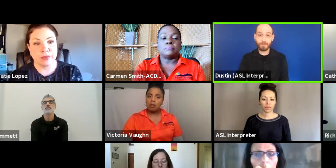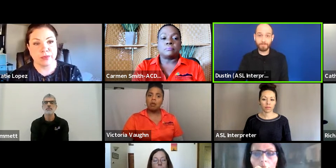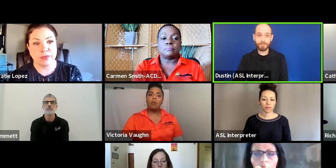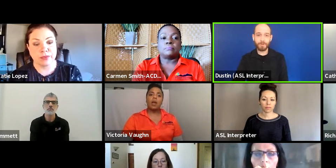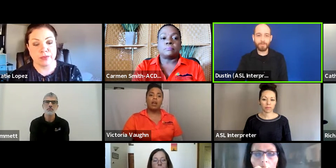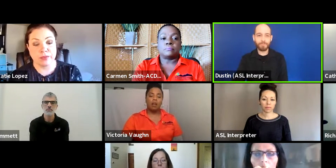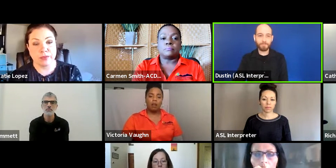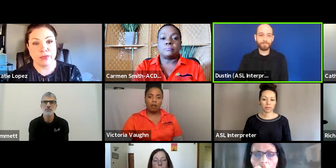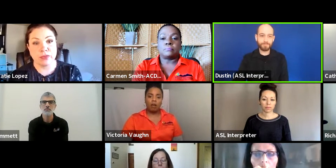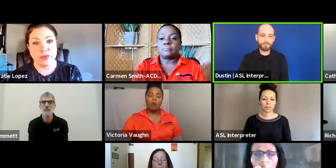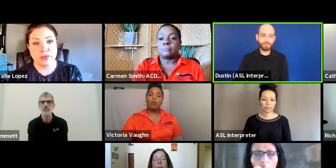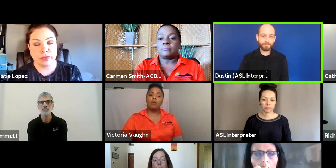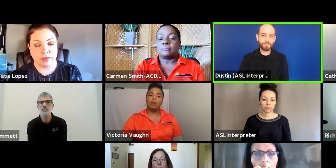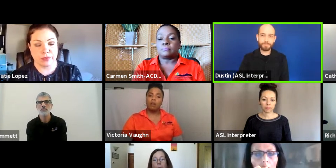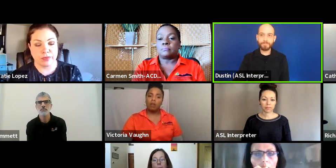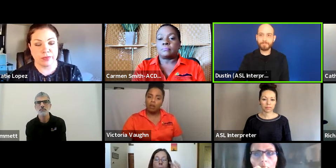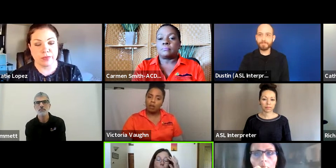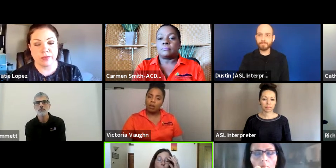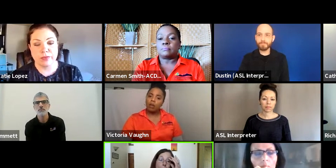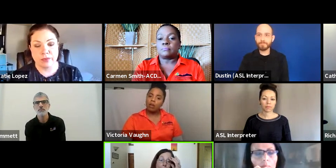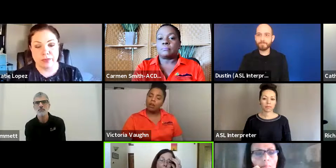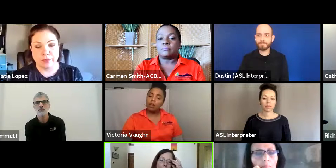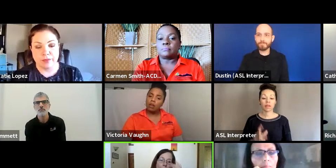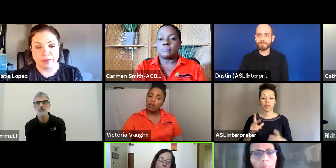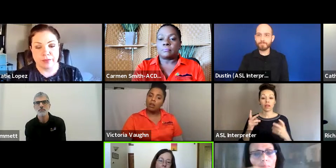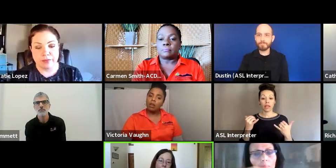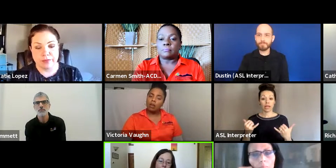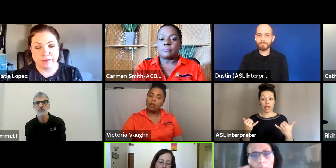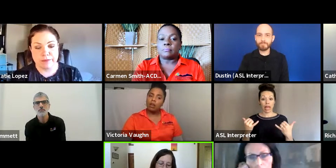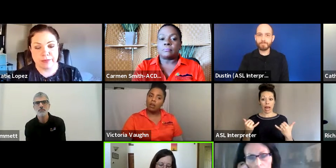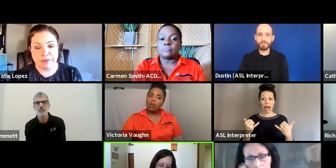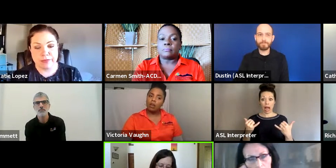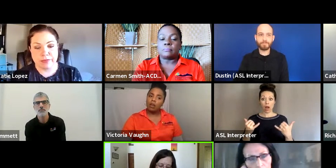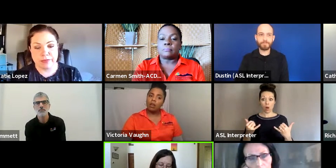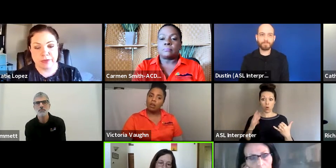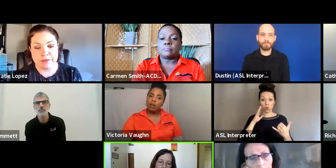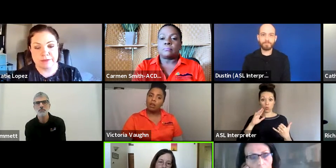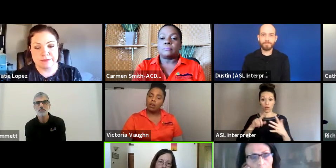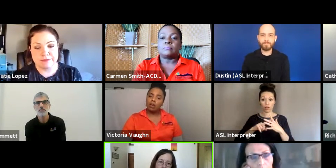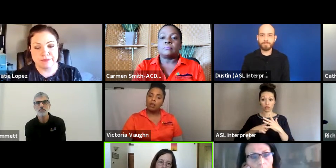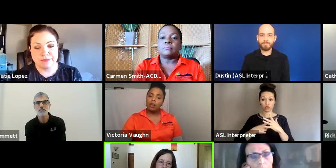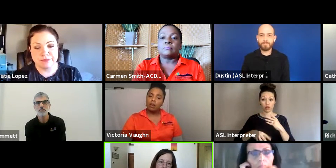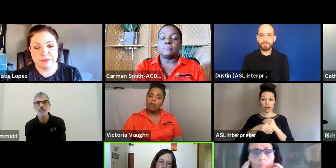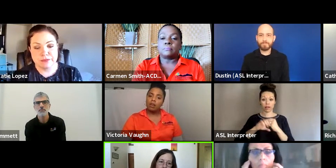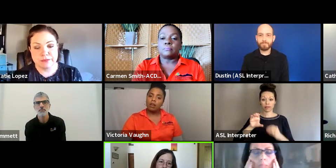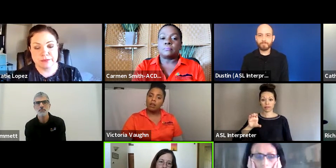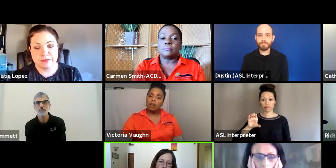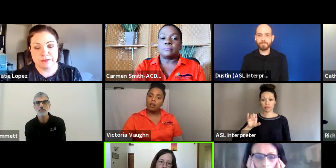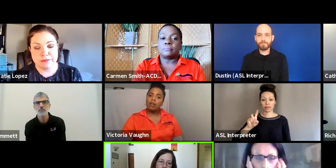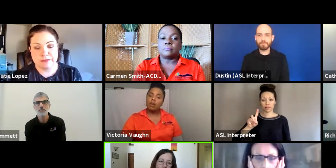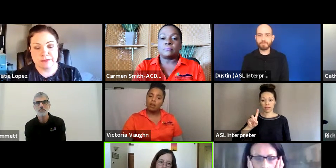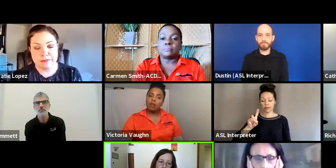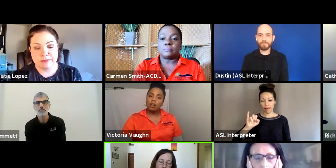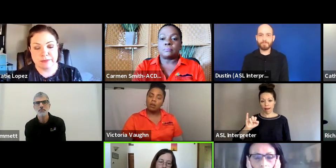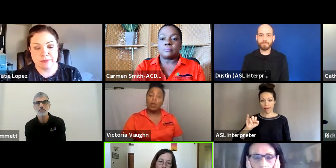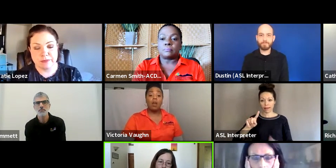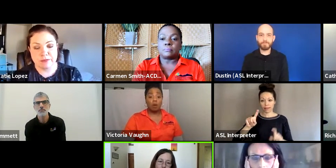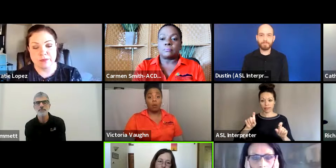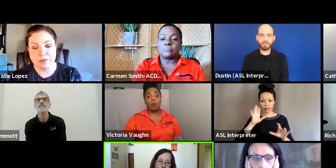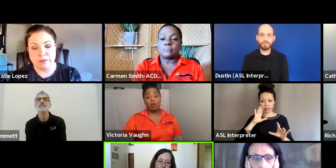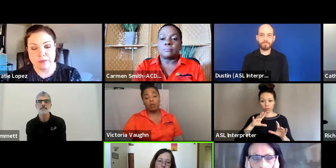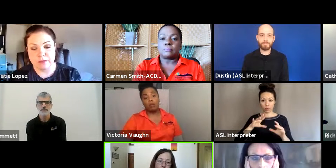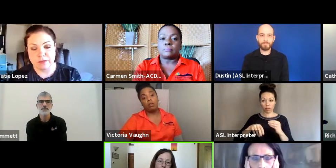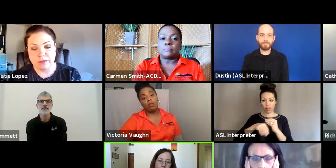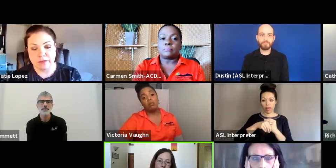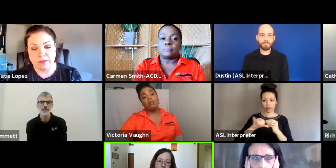Okay. Yep. All right. And now we'll be adding the CDI test. So that will all be part